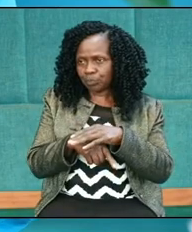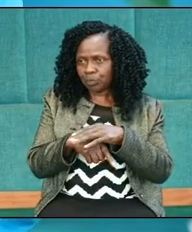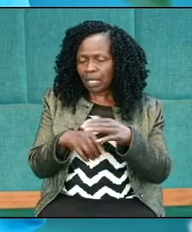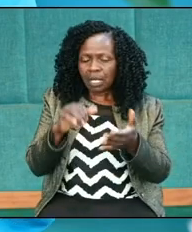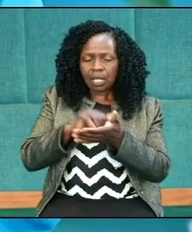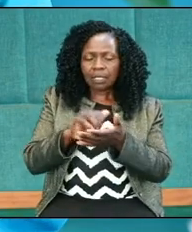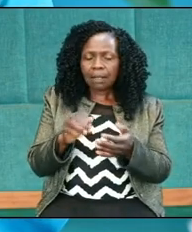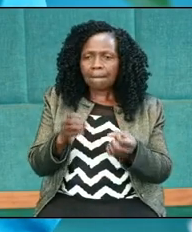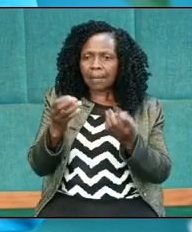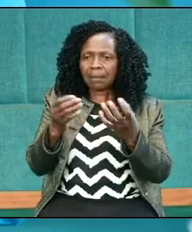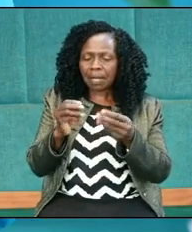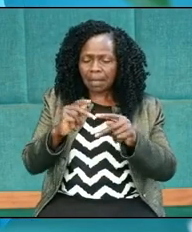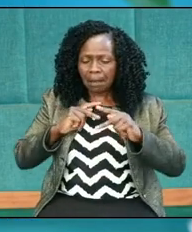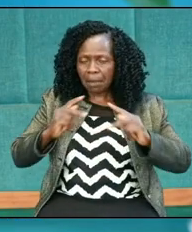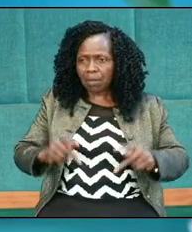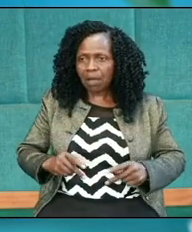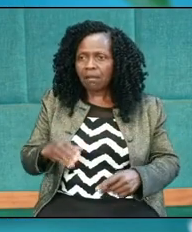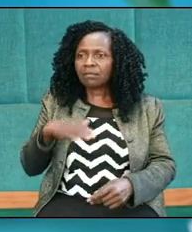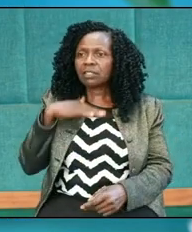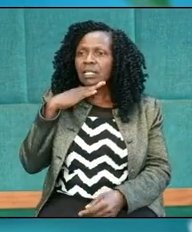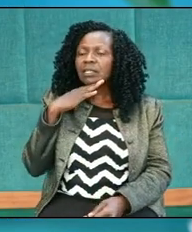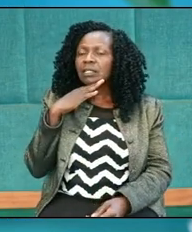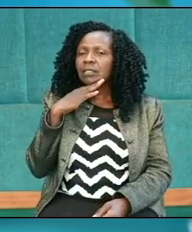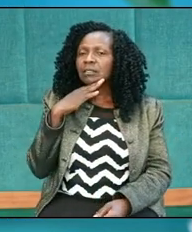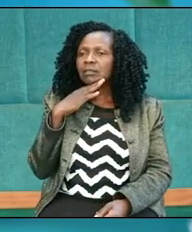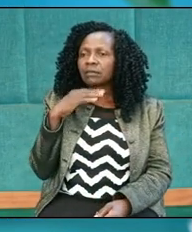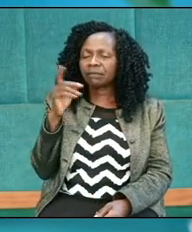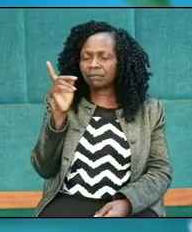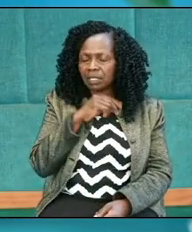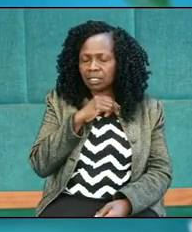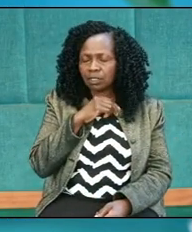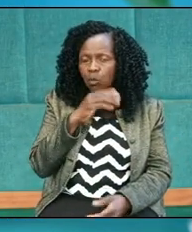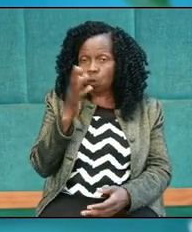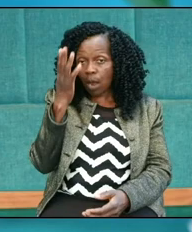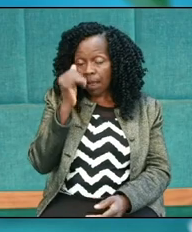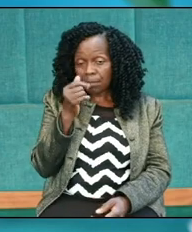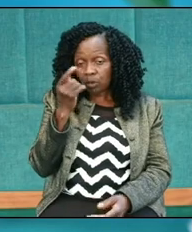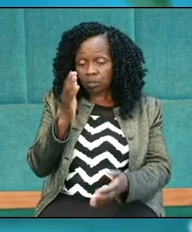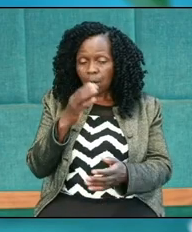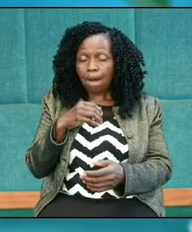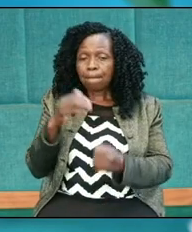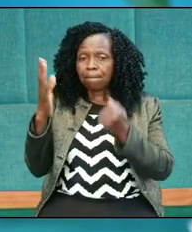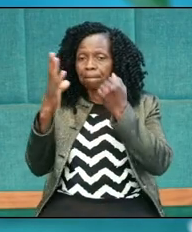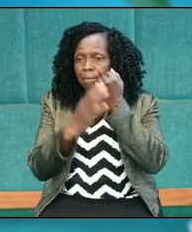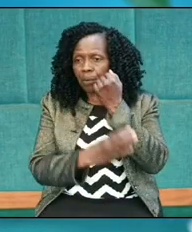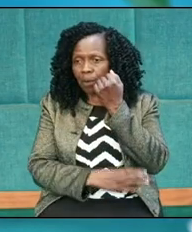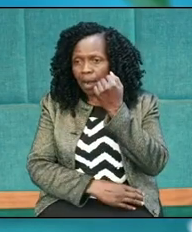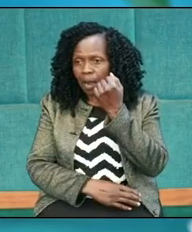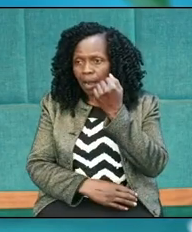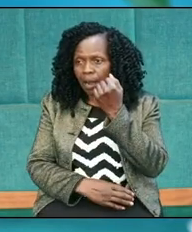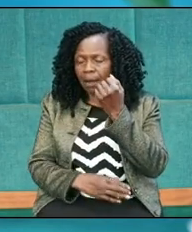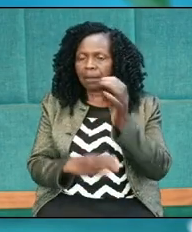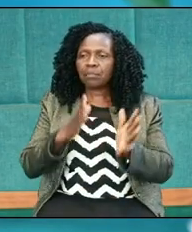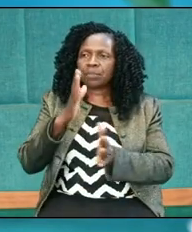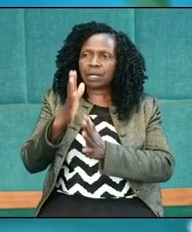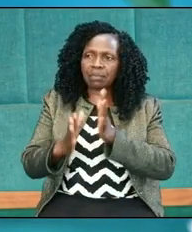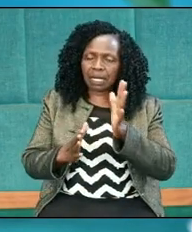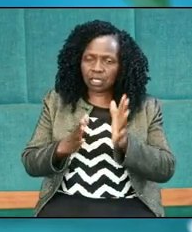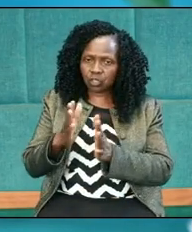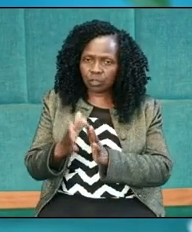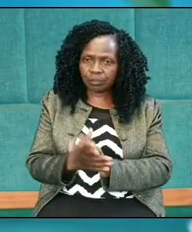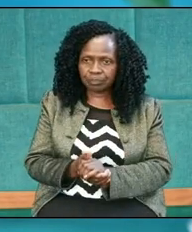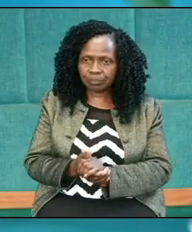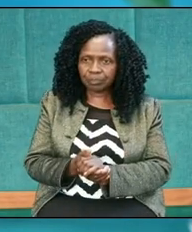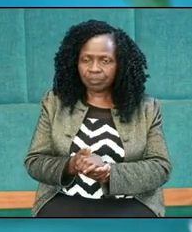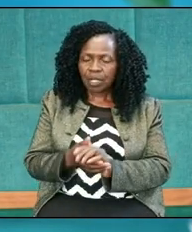some people because of poor preparation in terms of their mind. And that is why brothers and